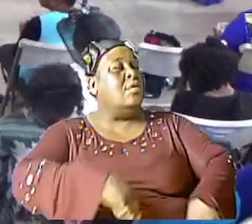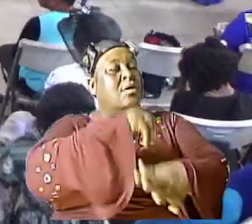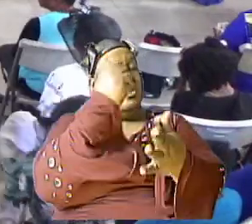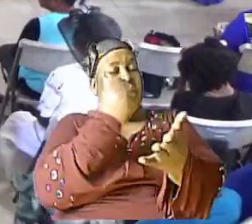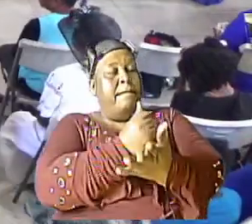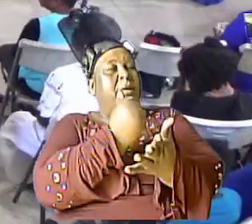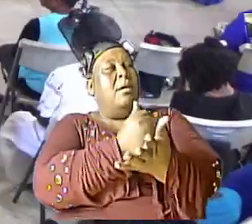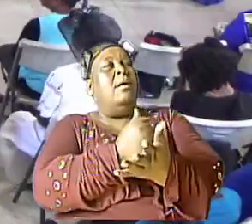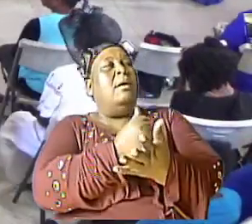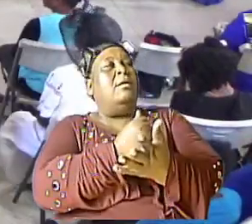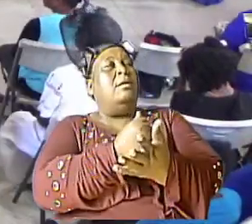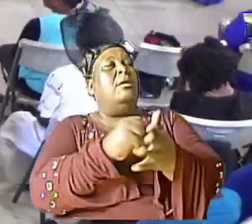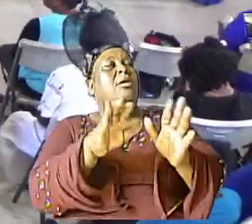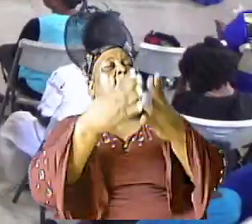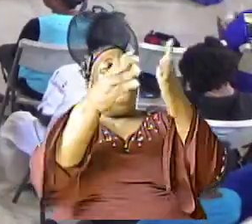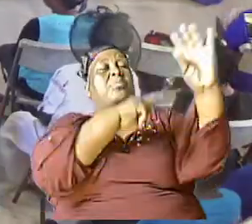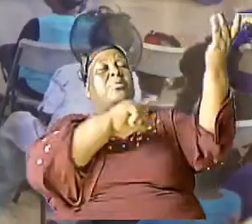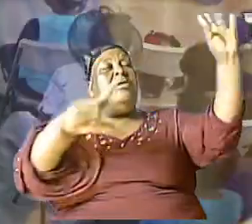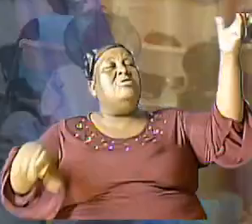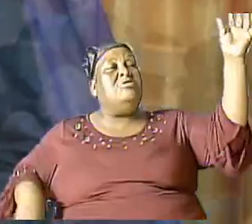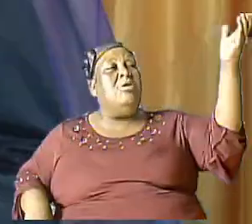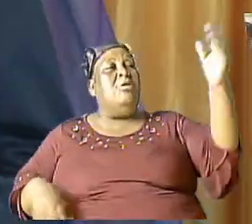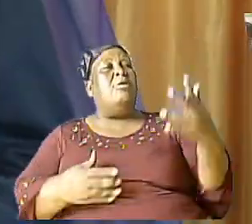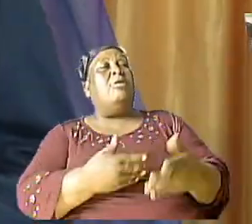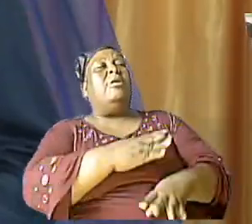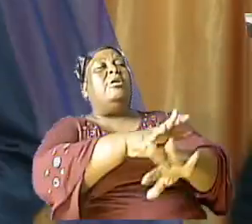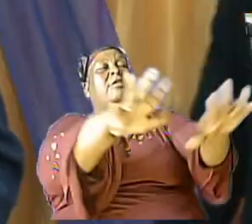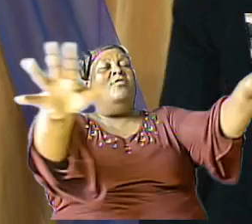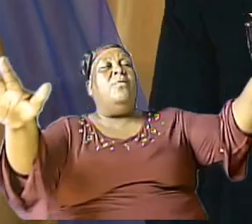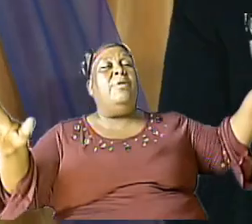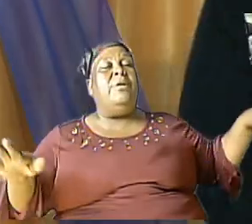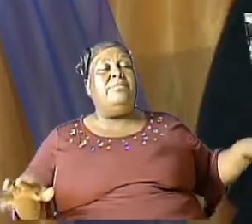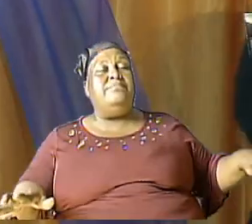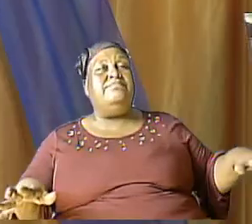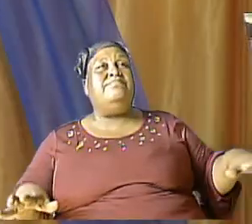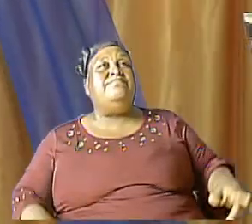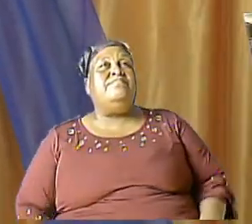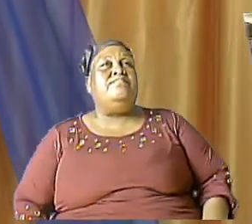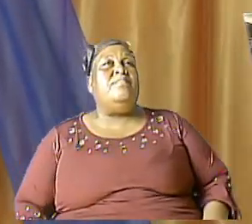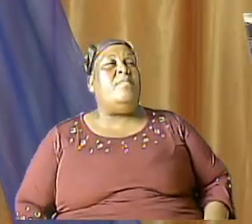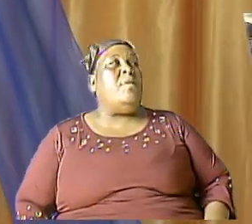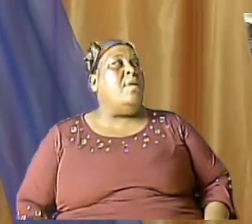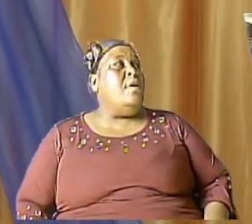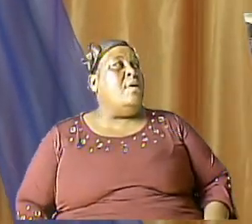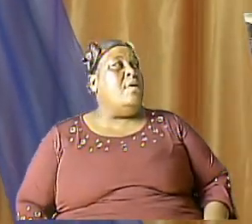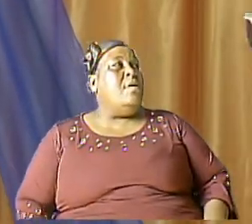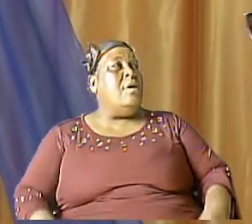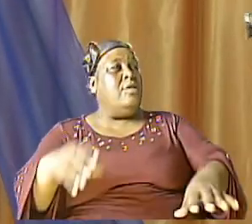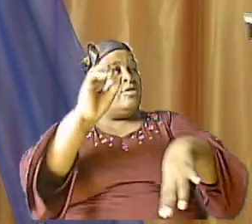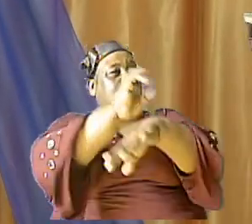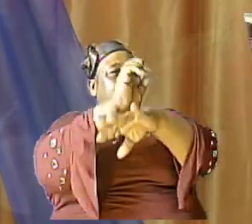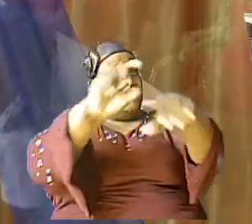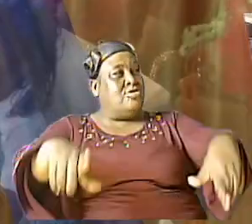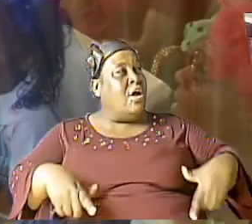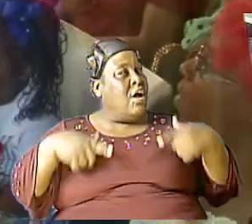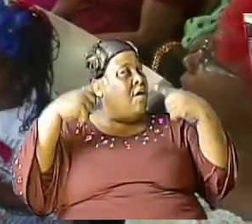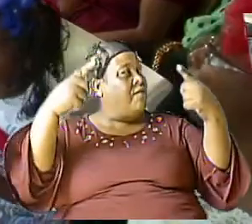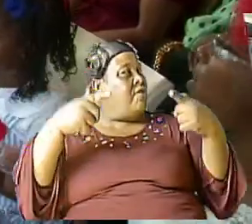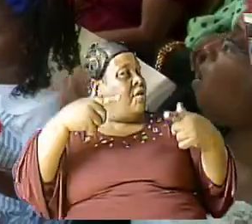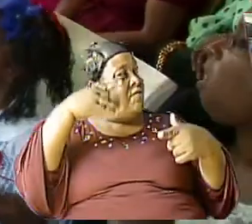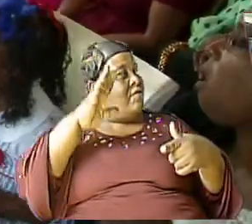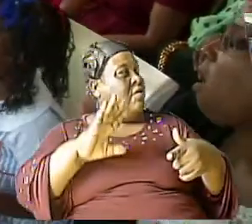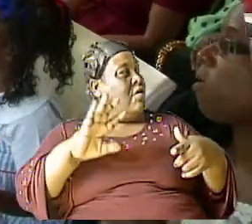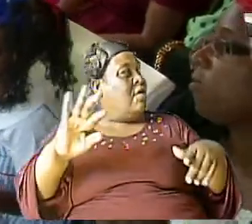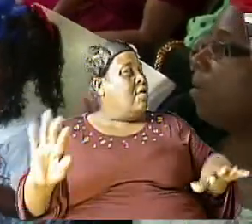Amen, amen. Come on, we praise the Lord, everybody. Come on, we praise the Lord, everybody. Let the church of the living God lift him up